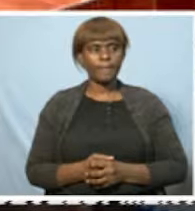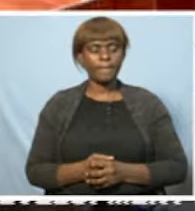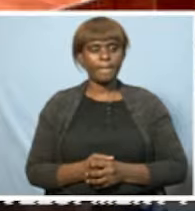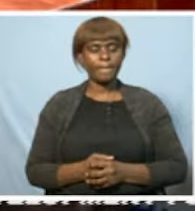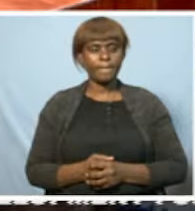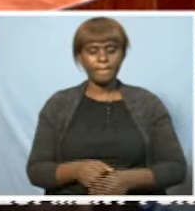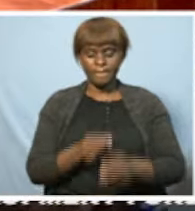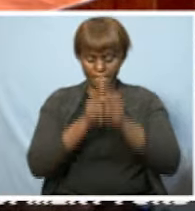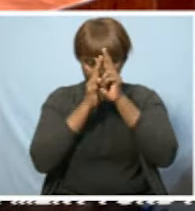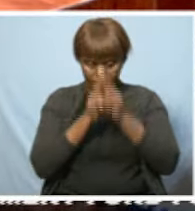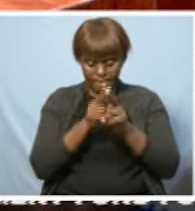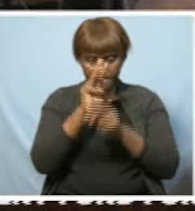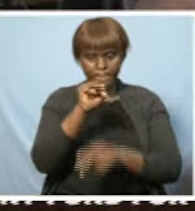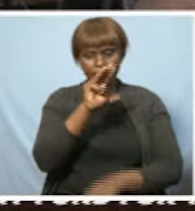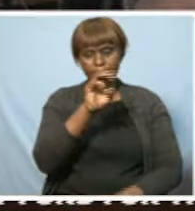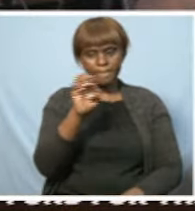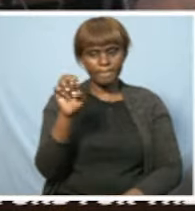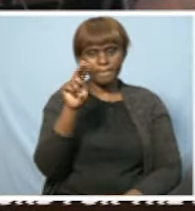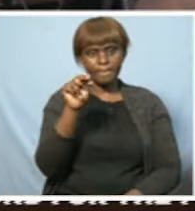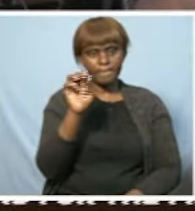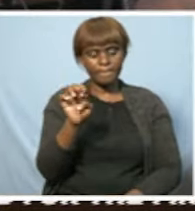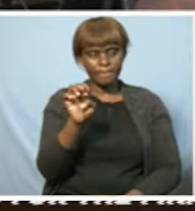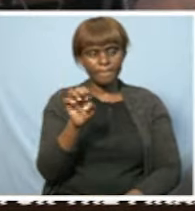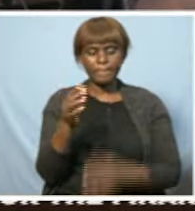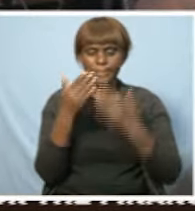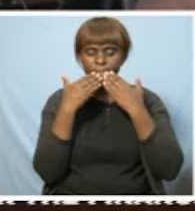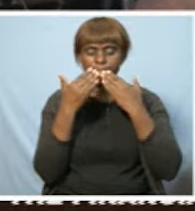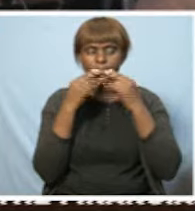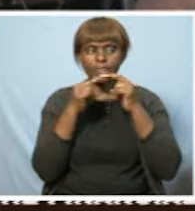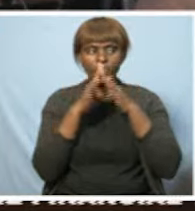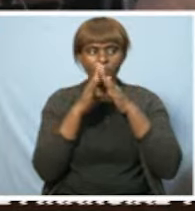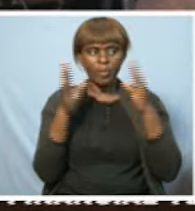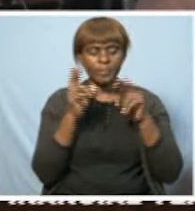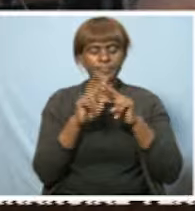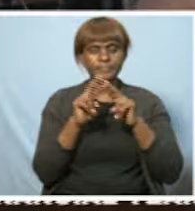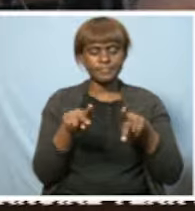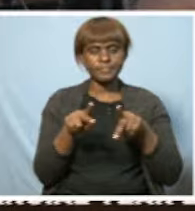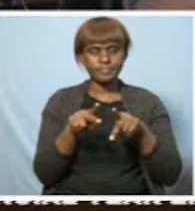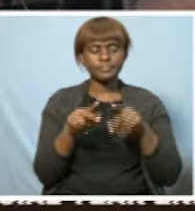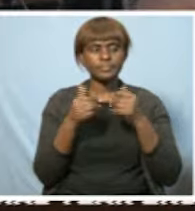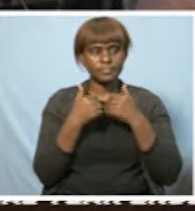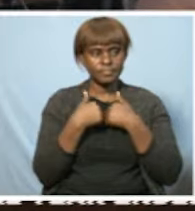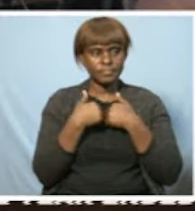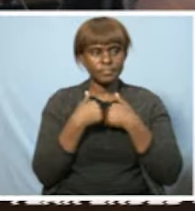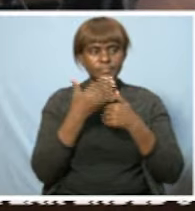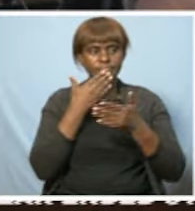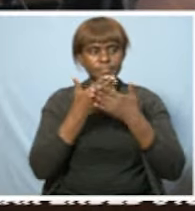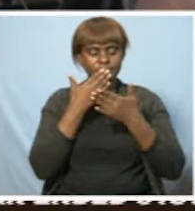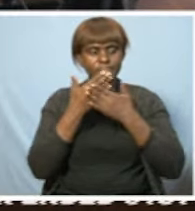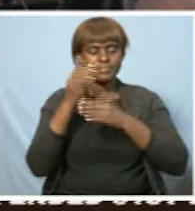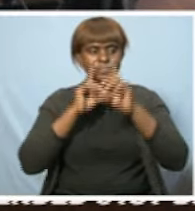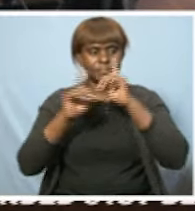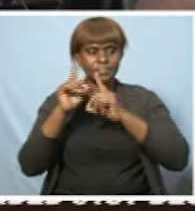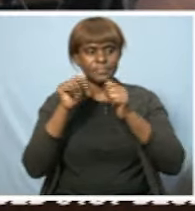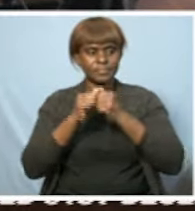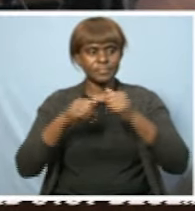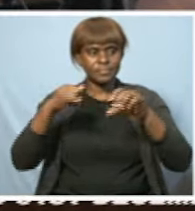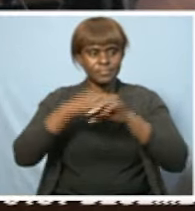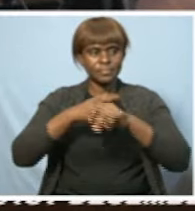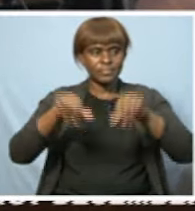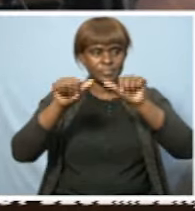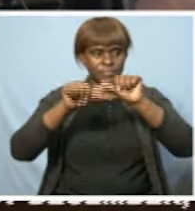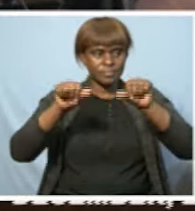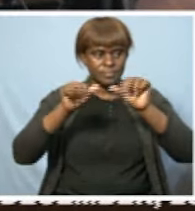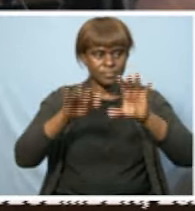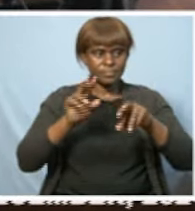Honorable Mwine. Thank you very much, Chair. It was a nice interaction with the internal auditor.